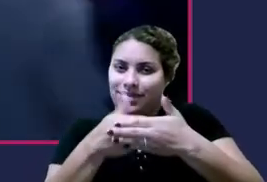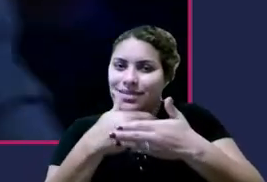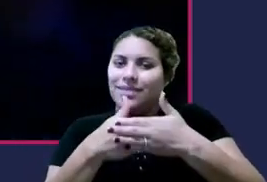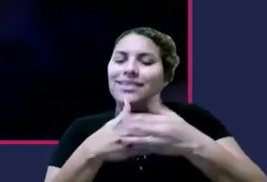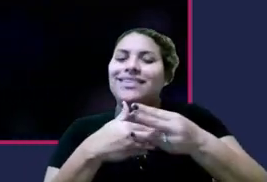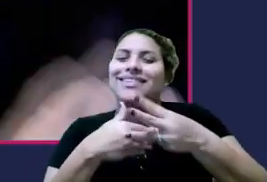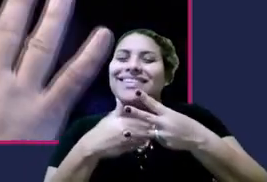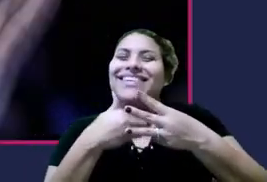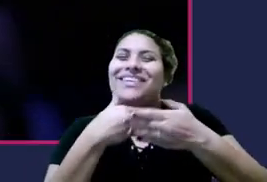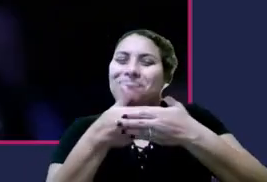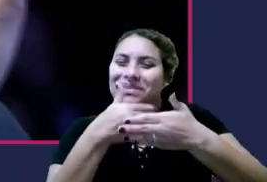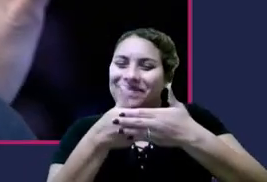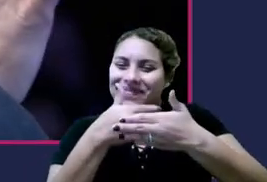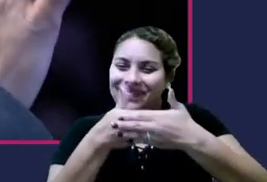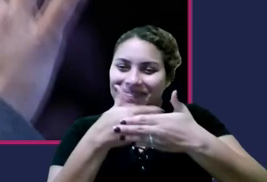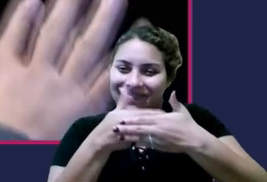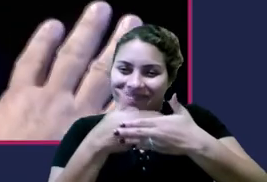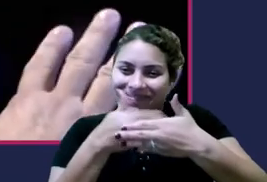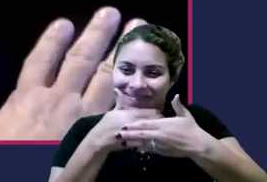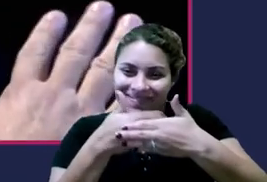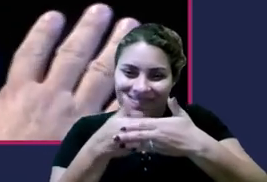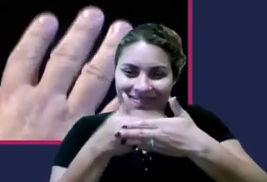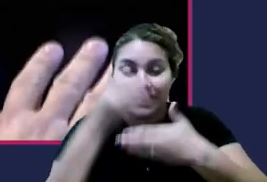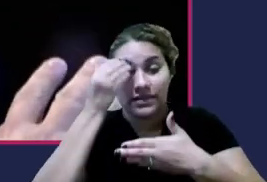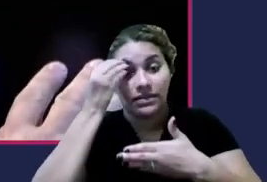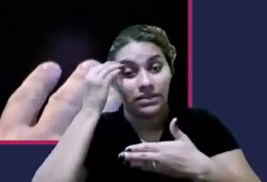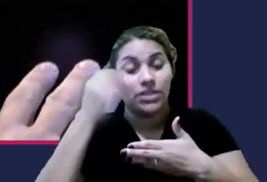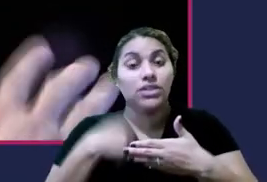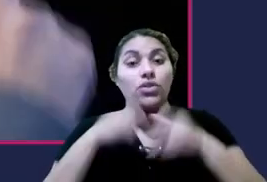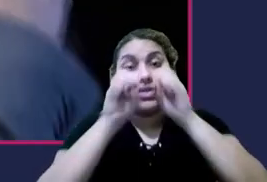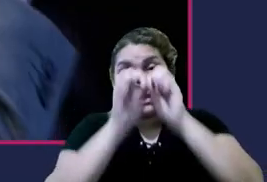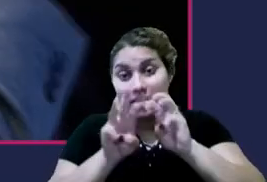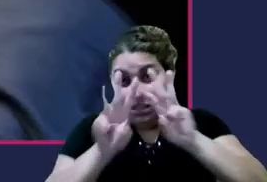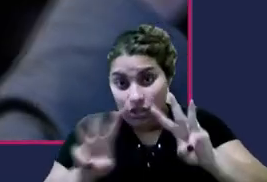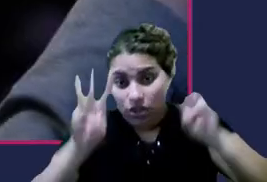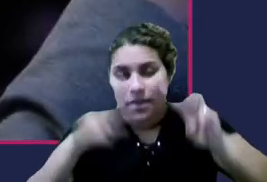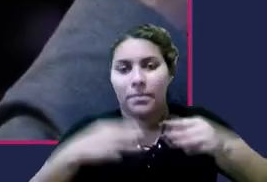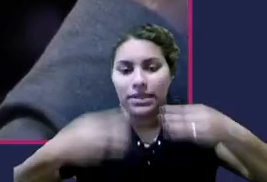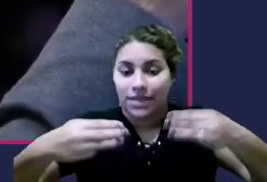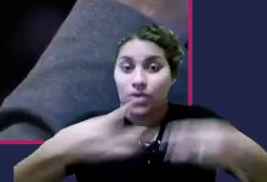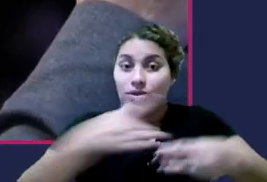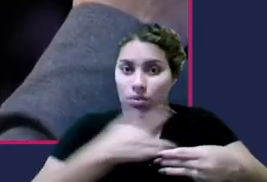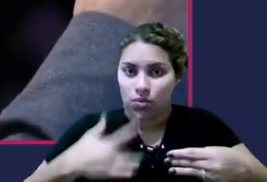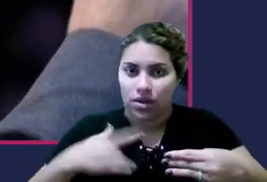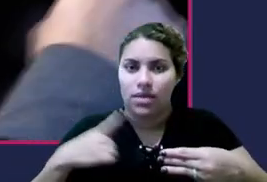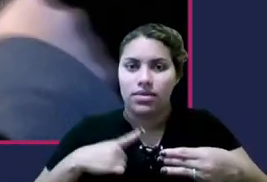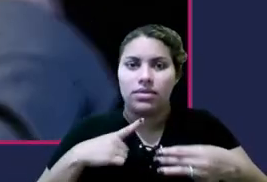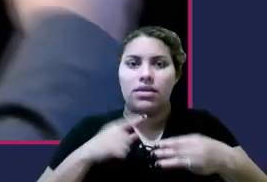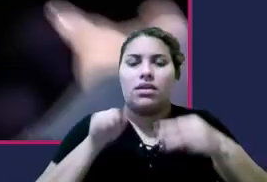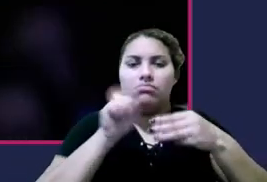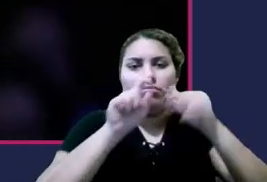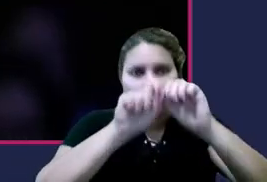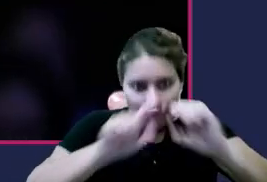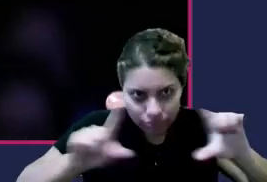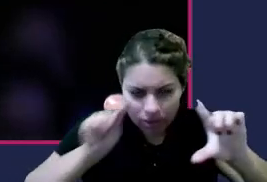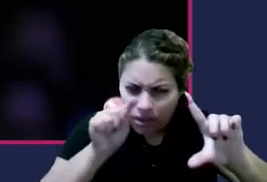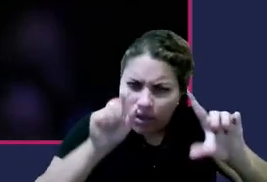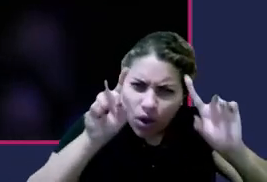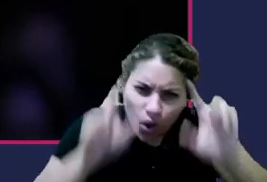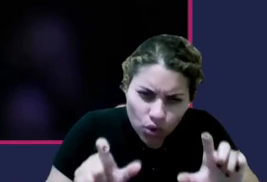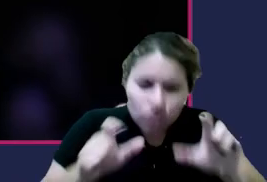more. Vânia is here. Ribeirão Preto is the other city. On the Ministry of Health website, there's a